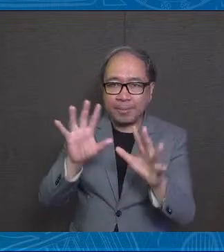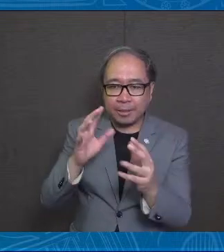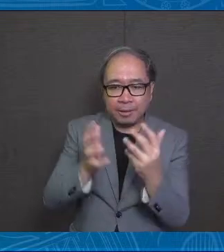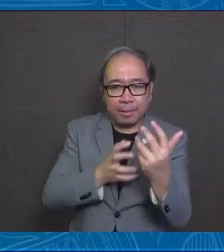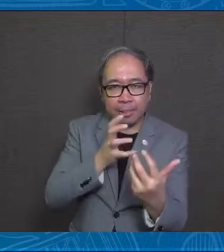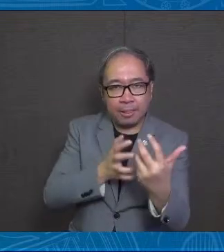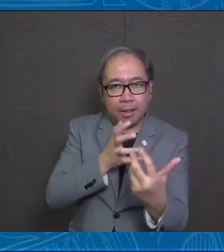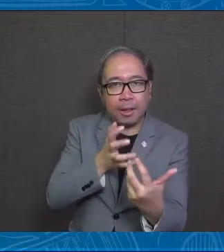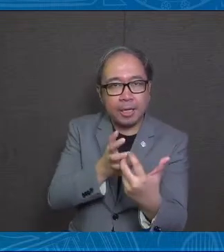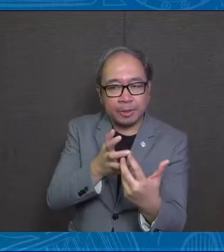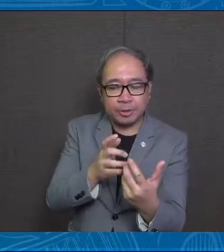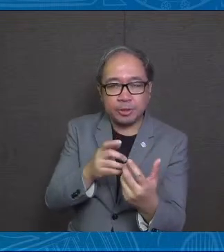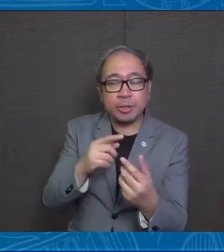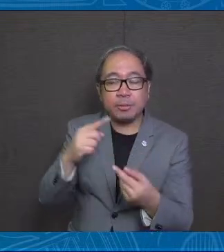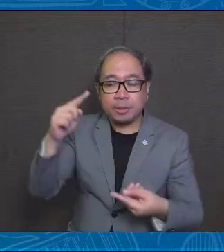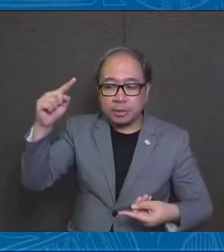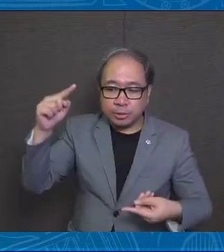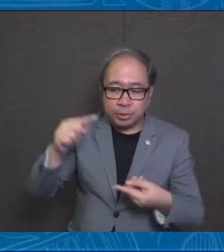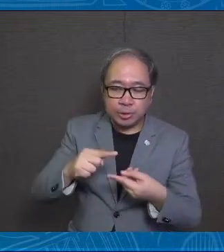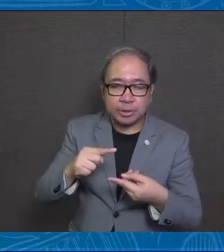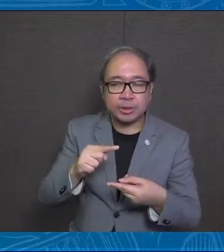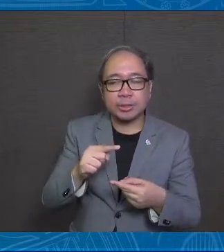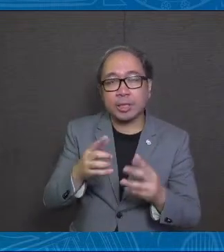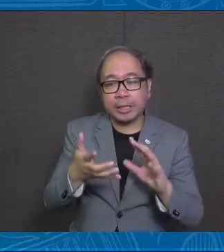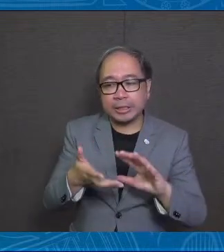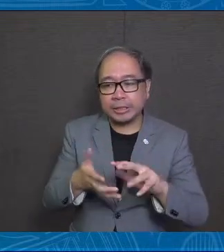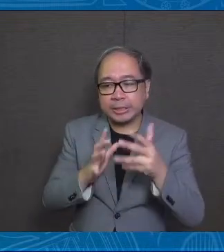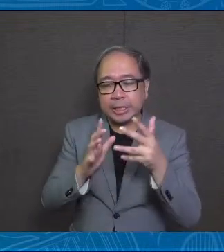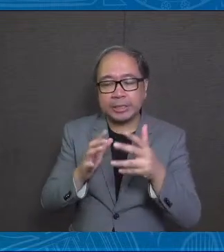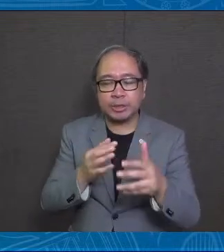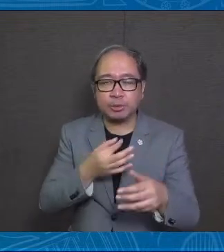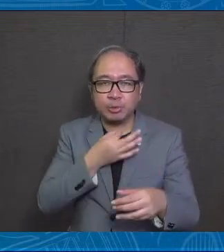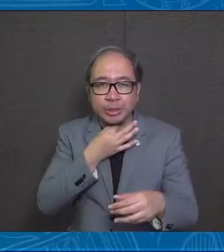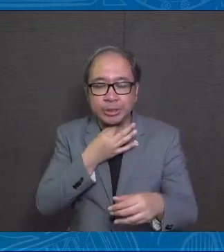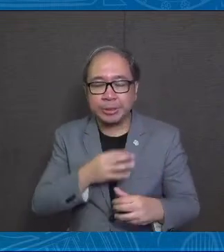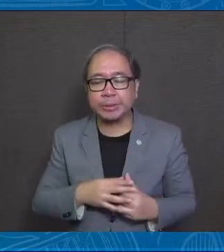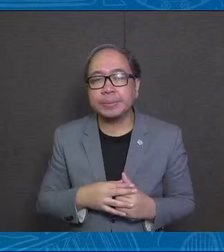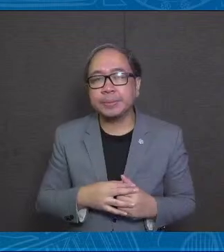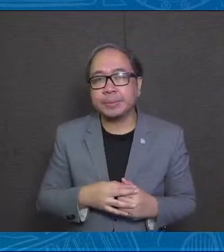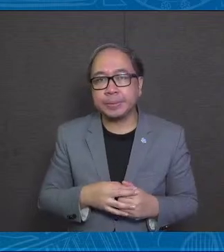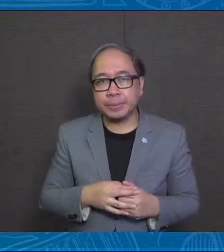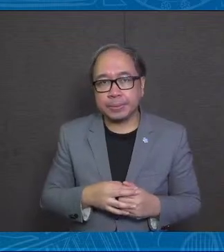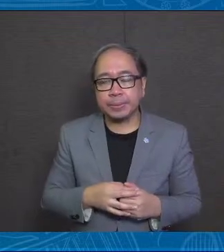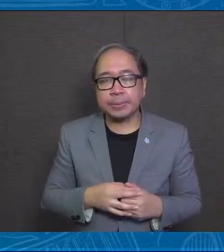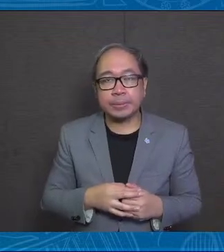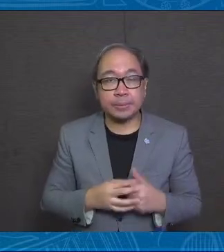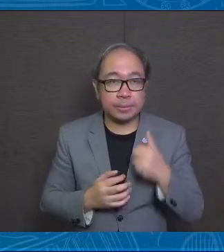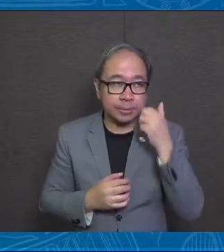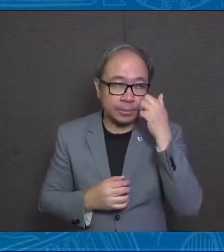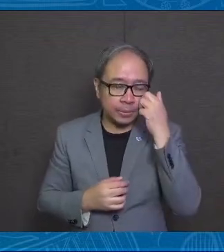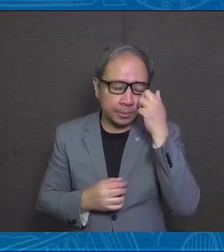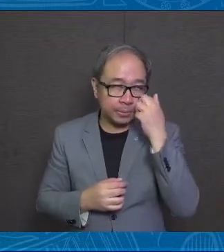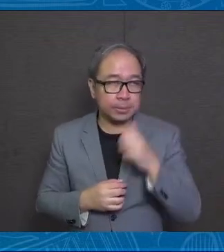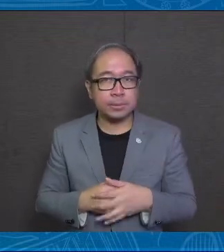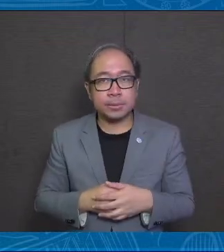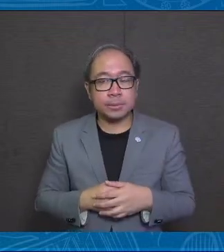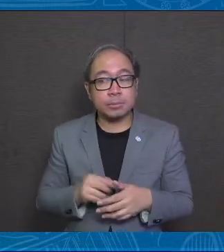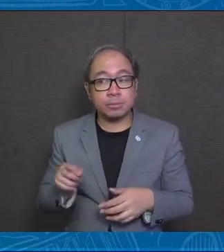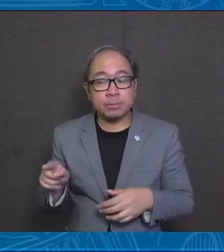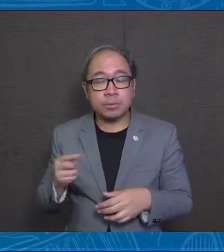of disaster risk. And in incorporating the